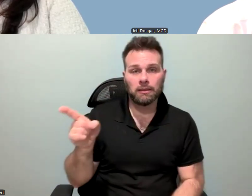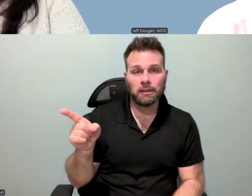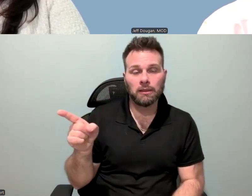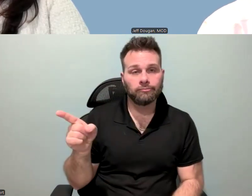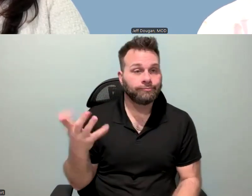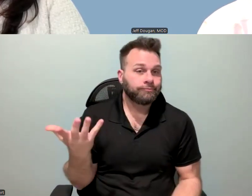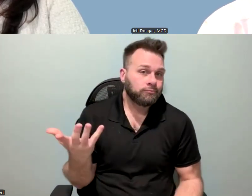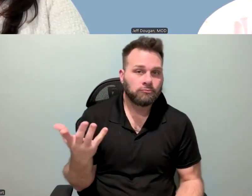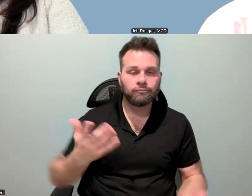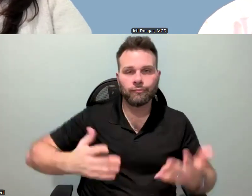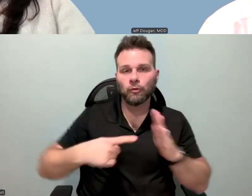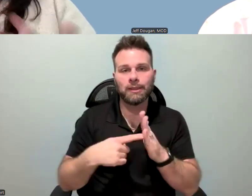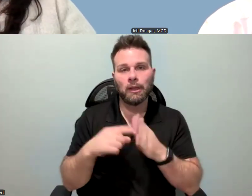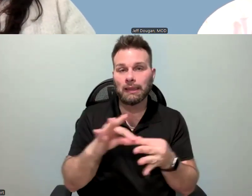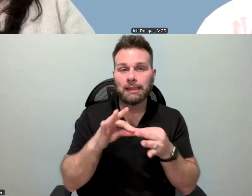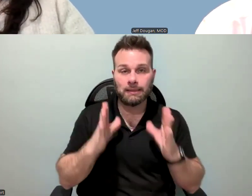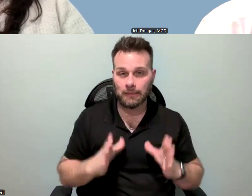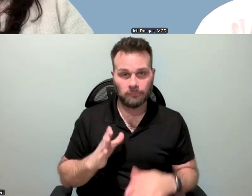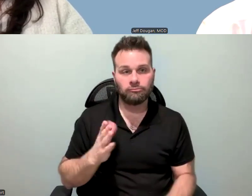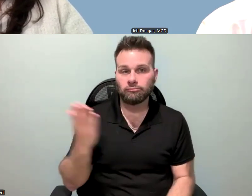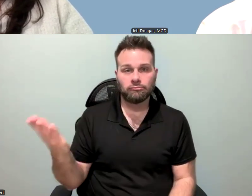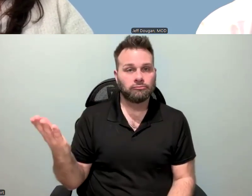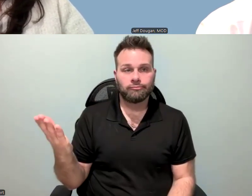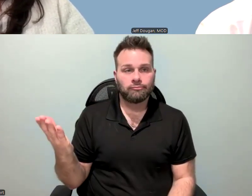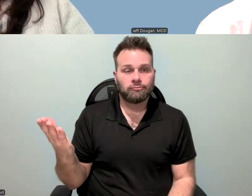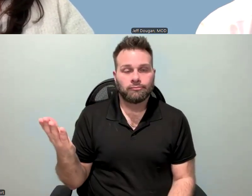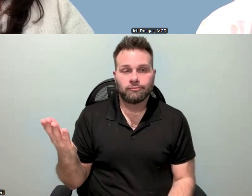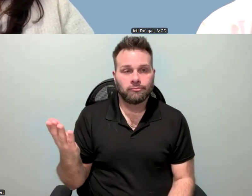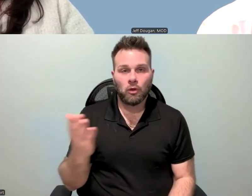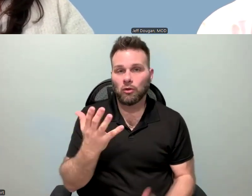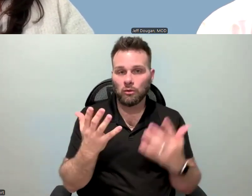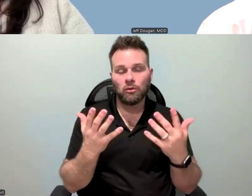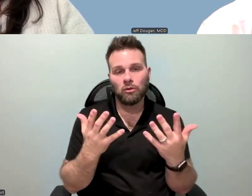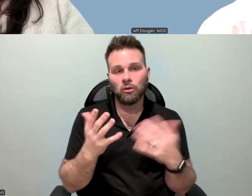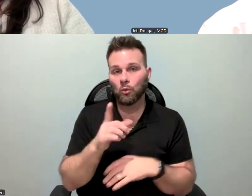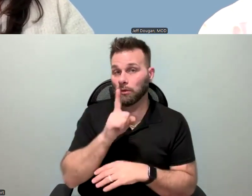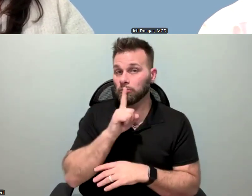like let's say the select board liaison, and it's only going to be you, you want to make sure that